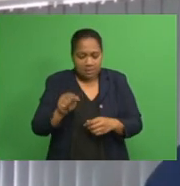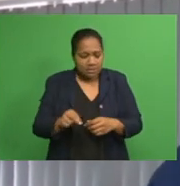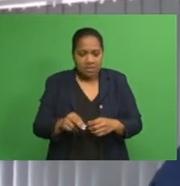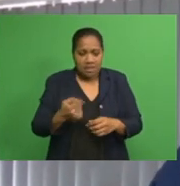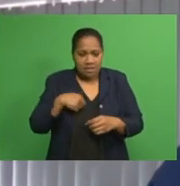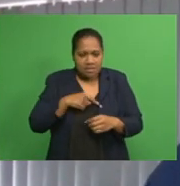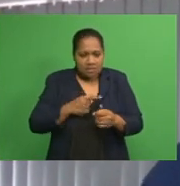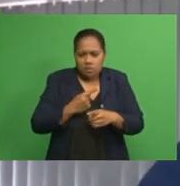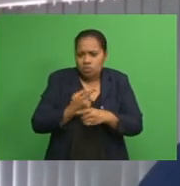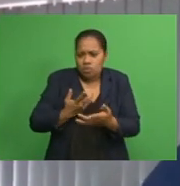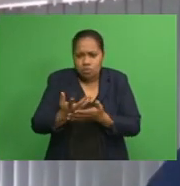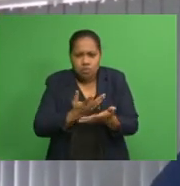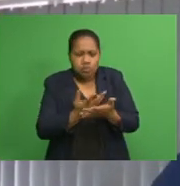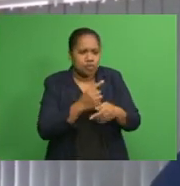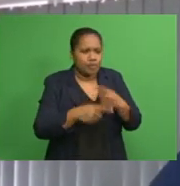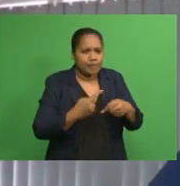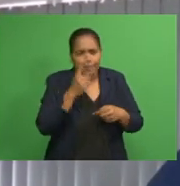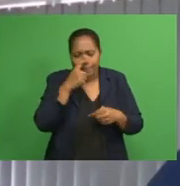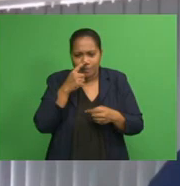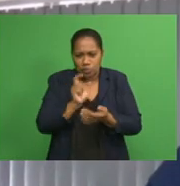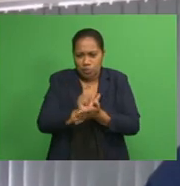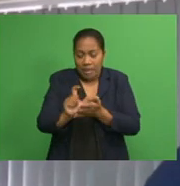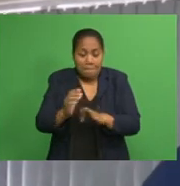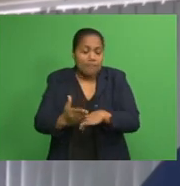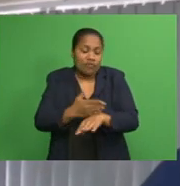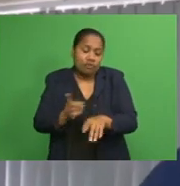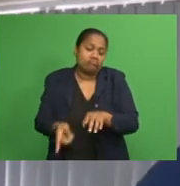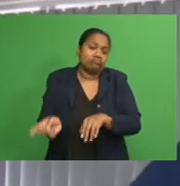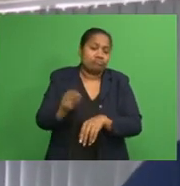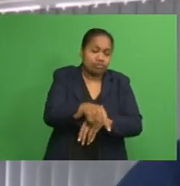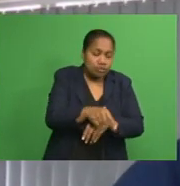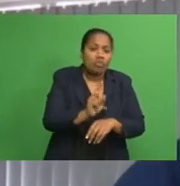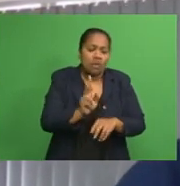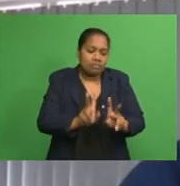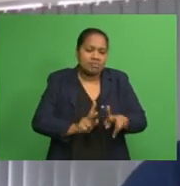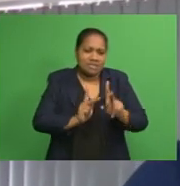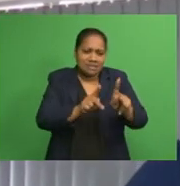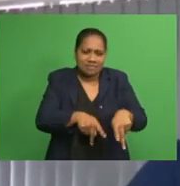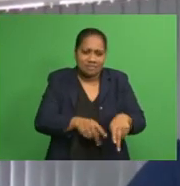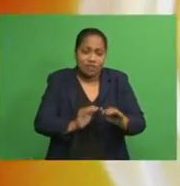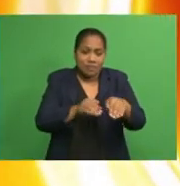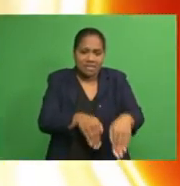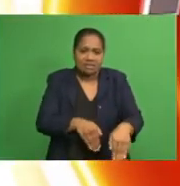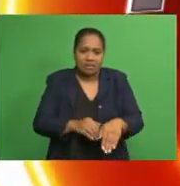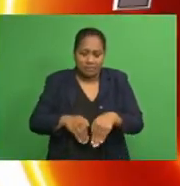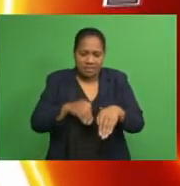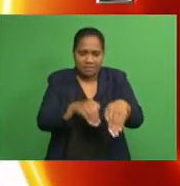about clearing people before they go in to participate. All those are contained in our guidelines.